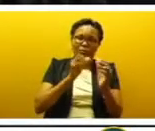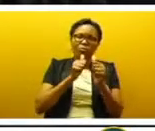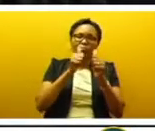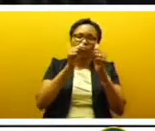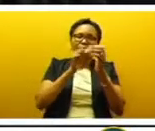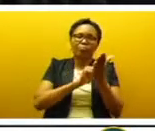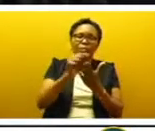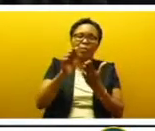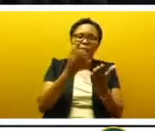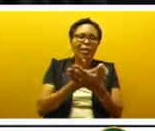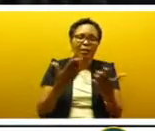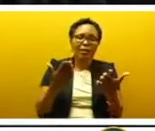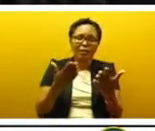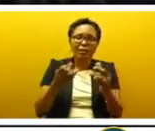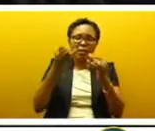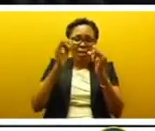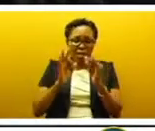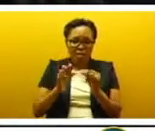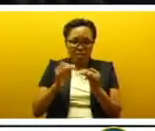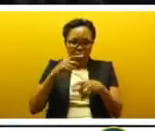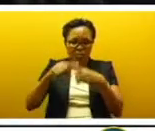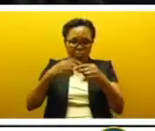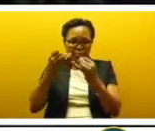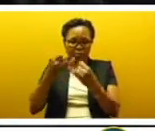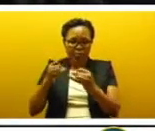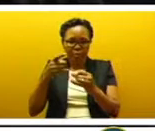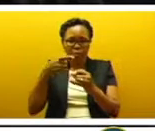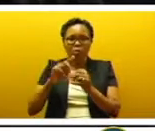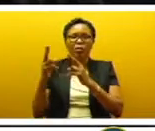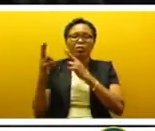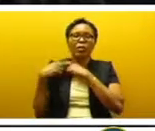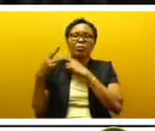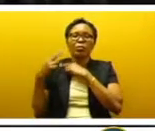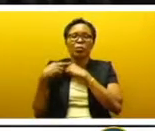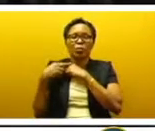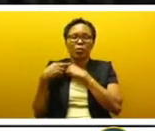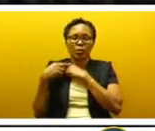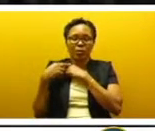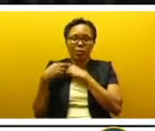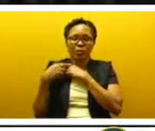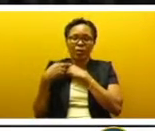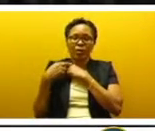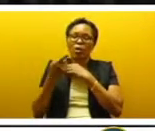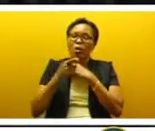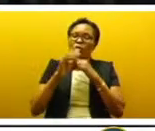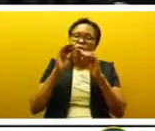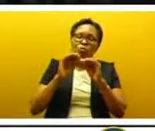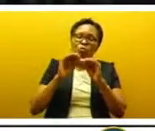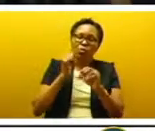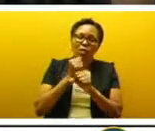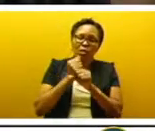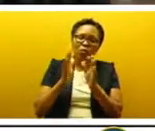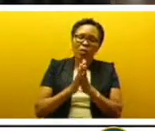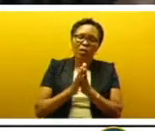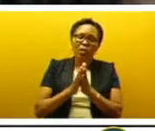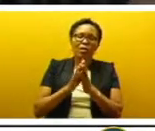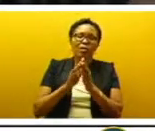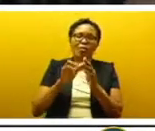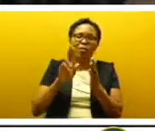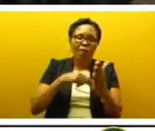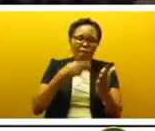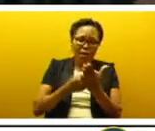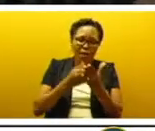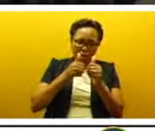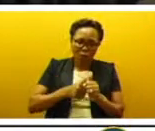are responsible for non-compliance. How do you treat non-compliance? You tell the Supreme